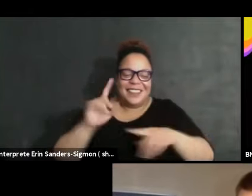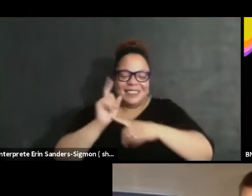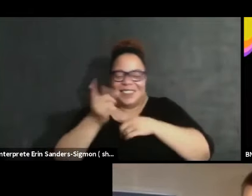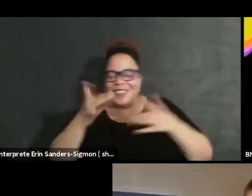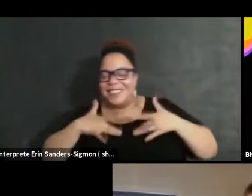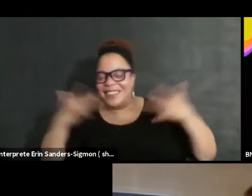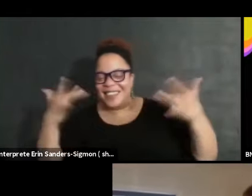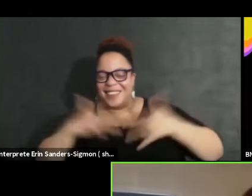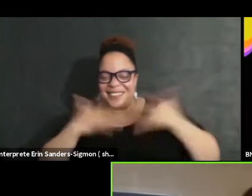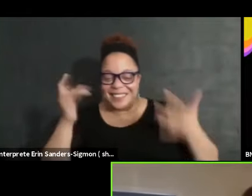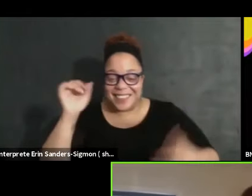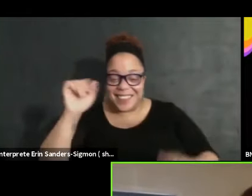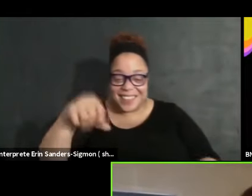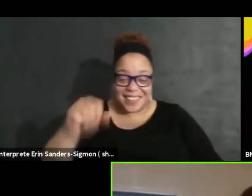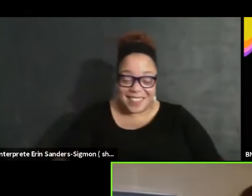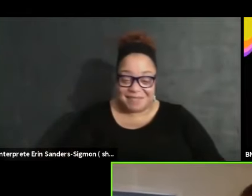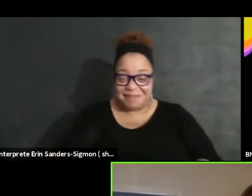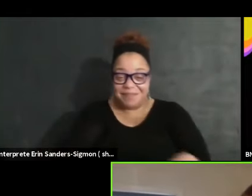on, everybody?